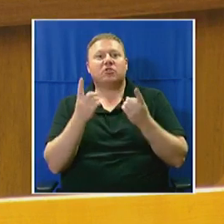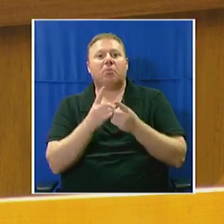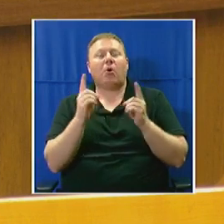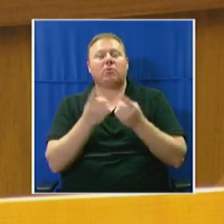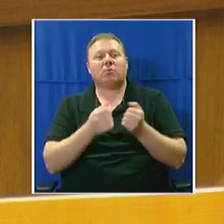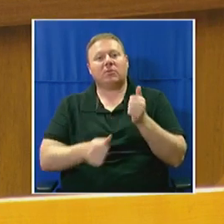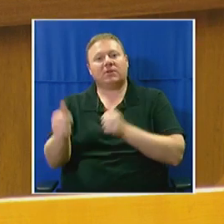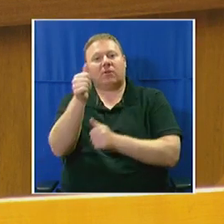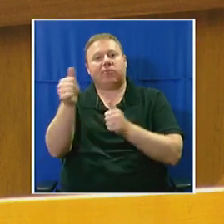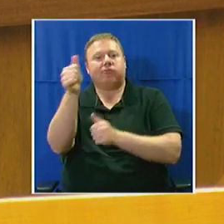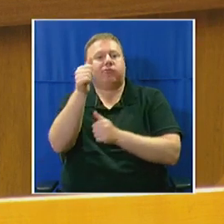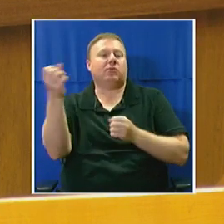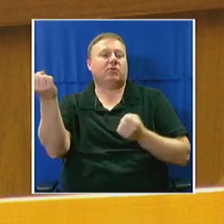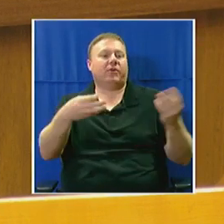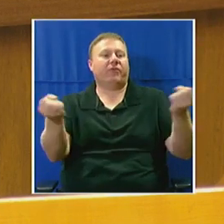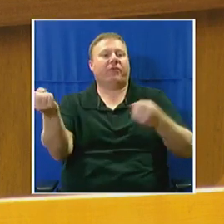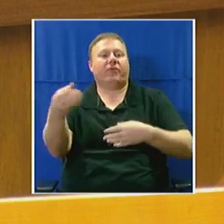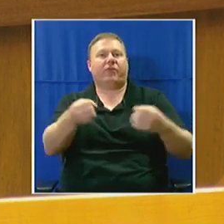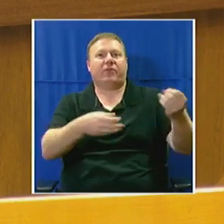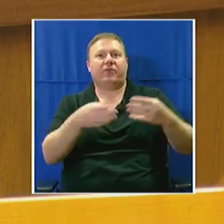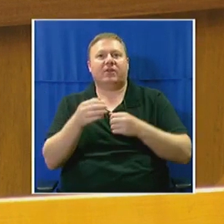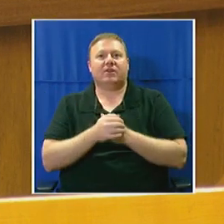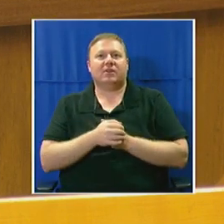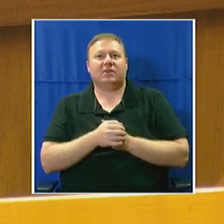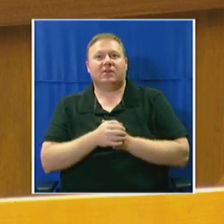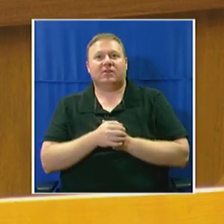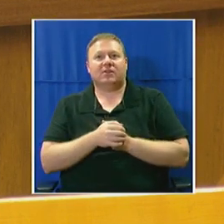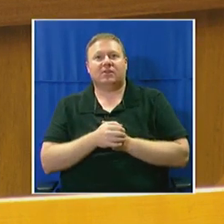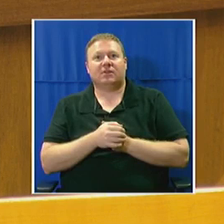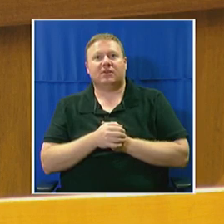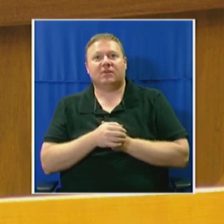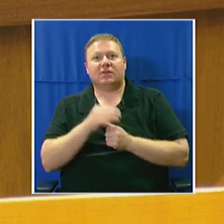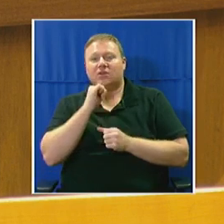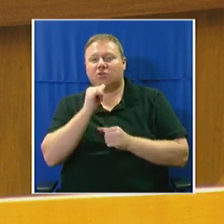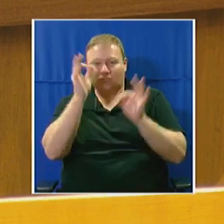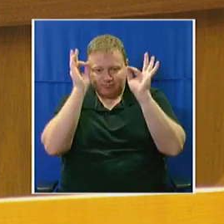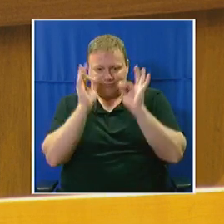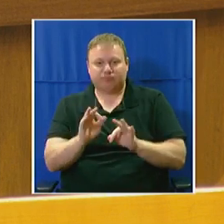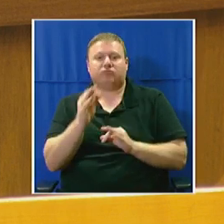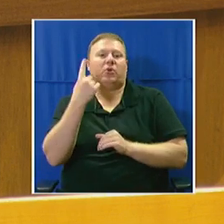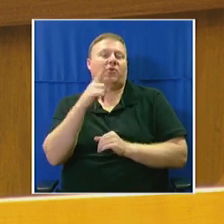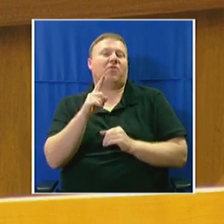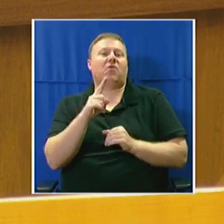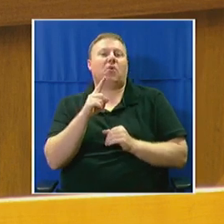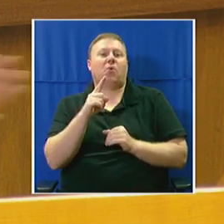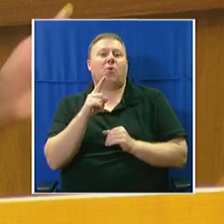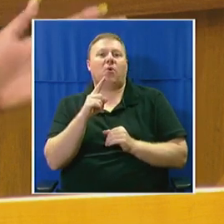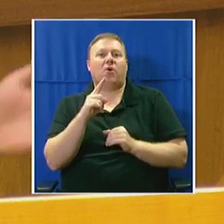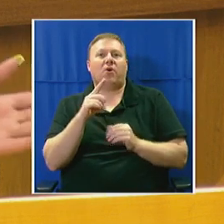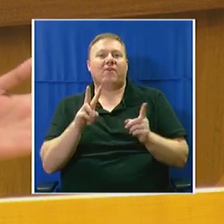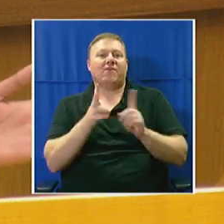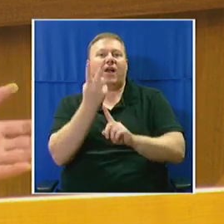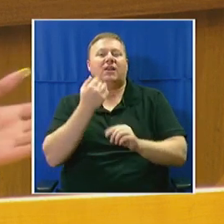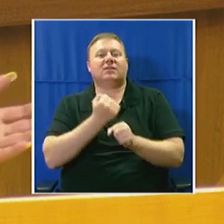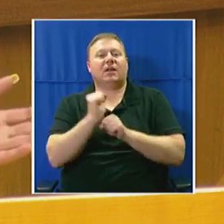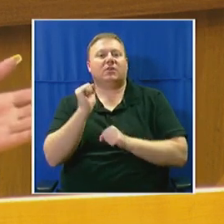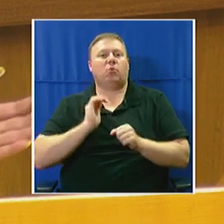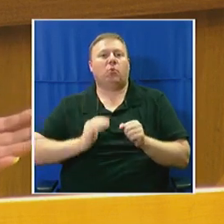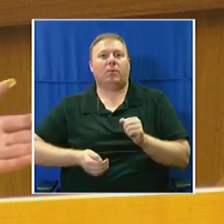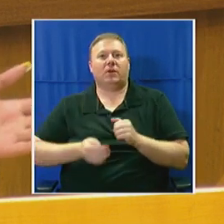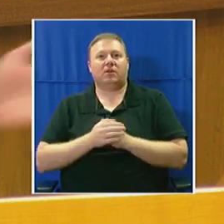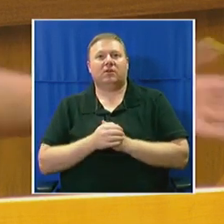heads and is not deliberately rig fenced for gender-based violence and femicide you don't have to look far for